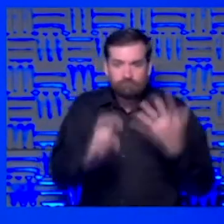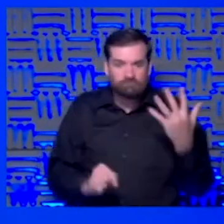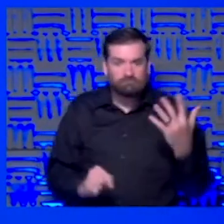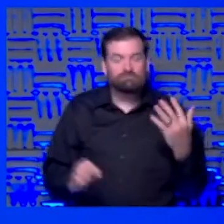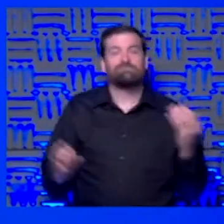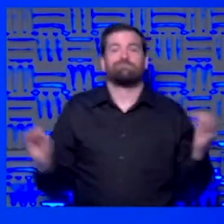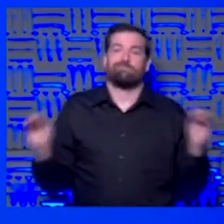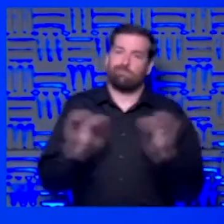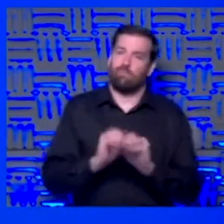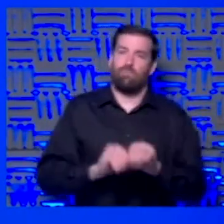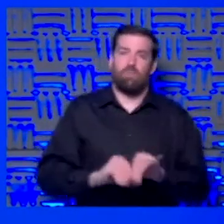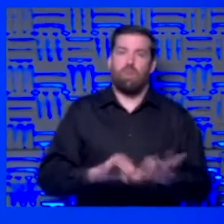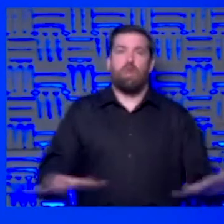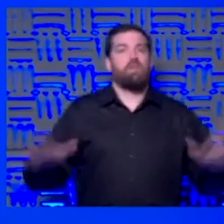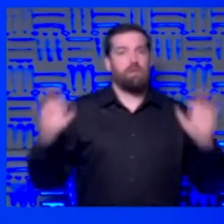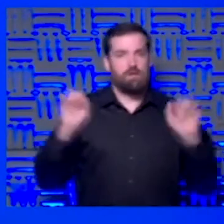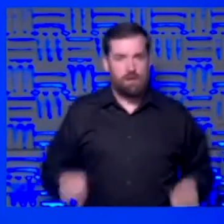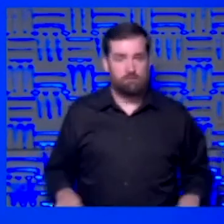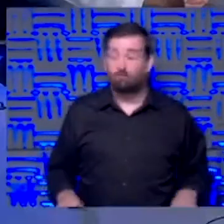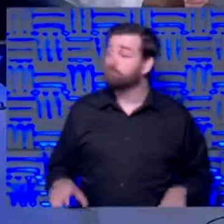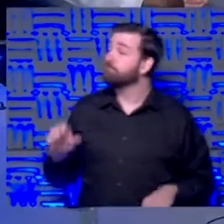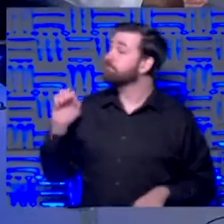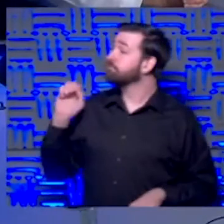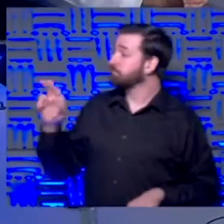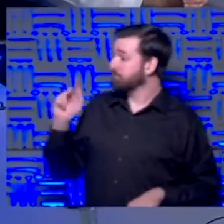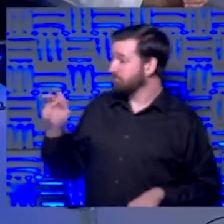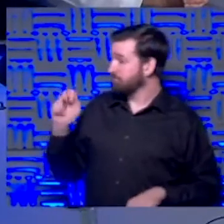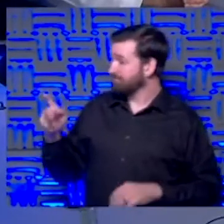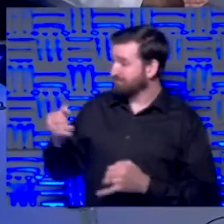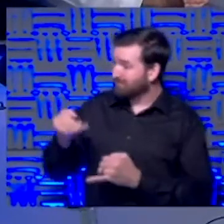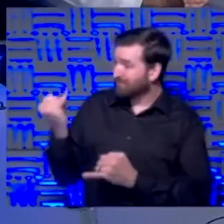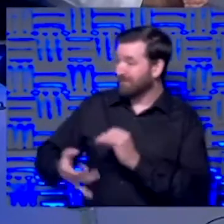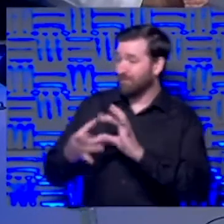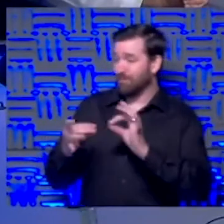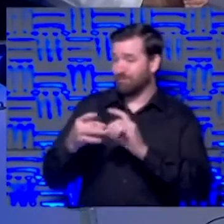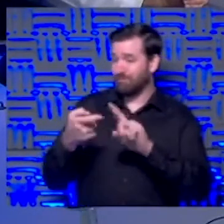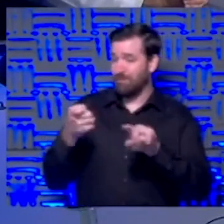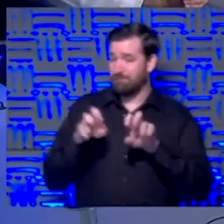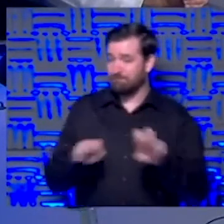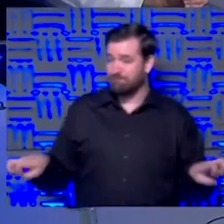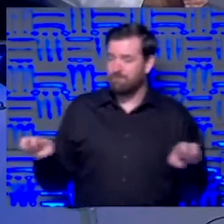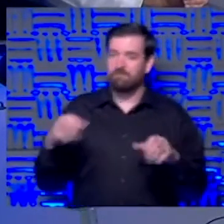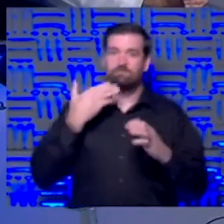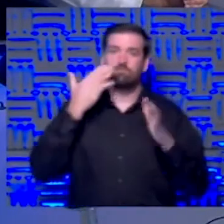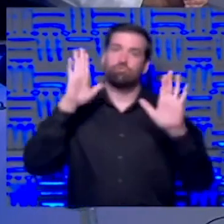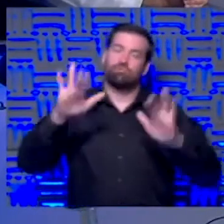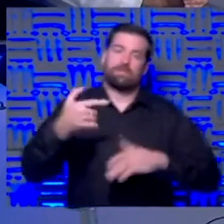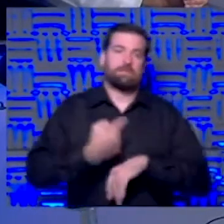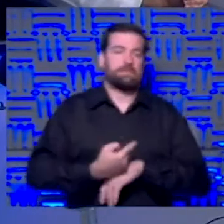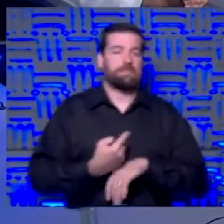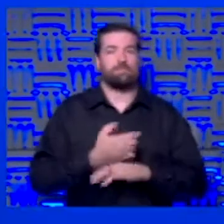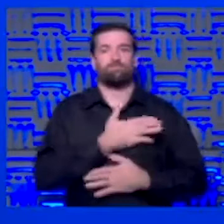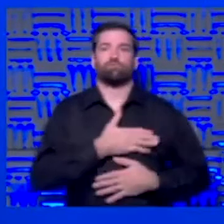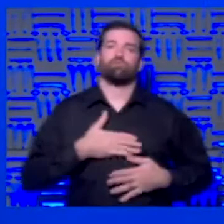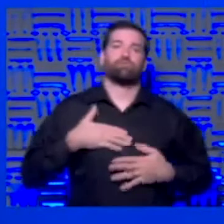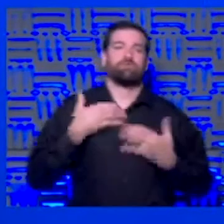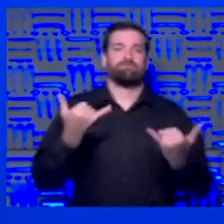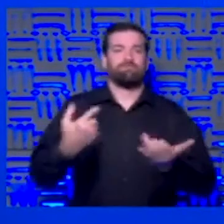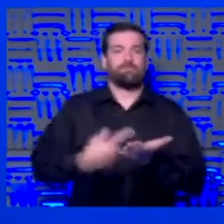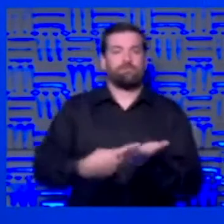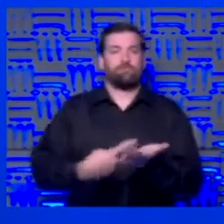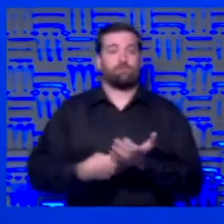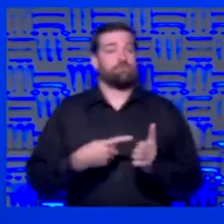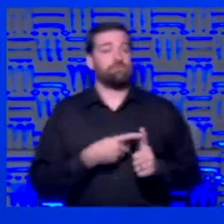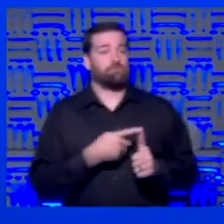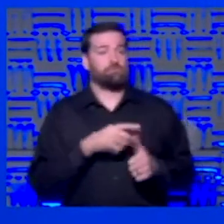further spread as well. All right, we want to get to our final thoughts from our panel of guests who've been so great today. We really appreciate this conversation. But I want to start